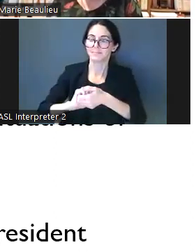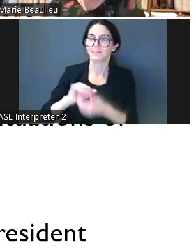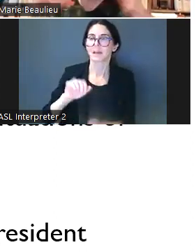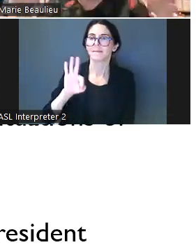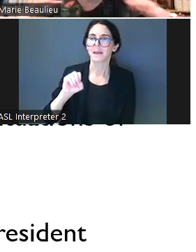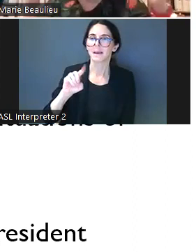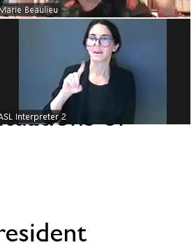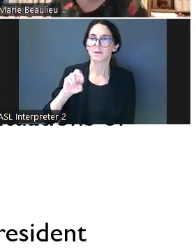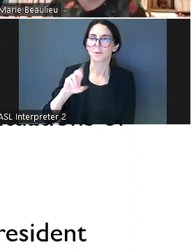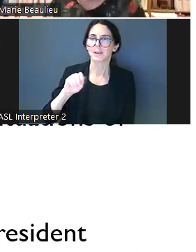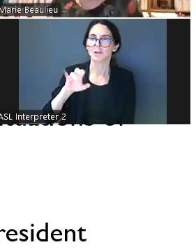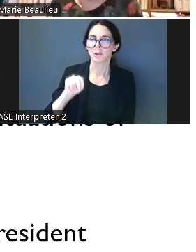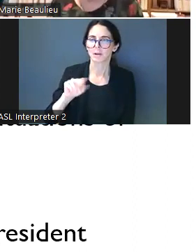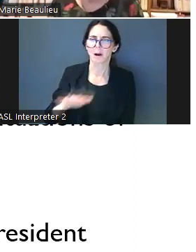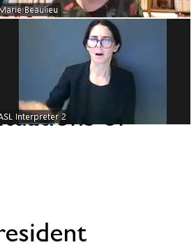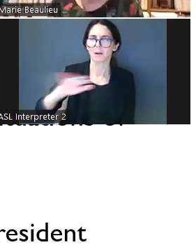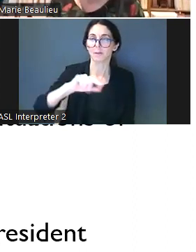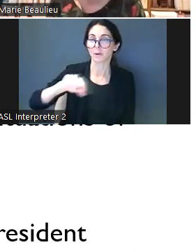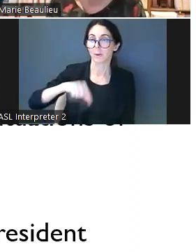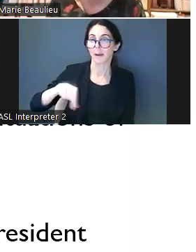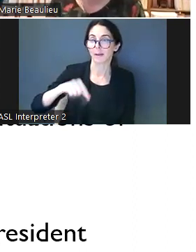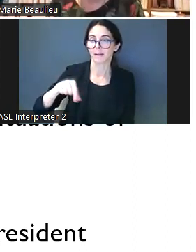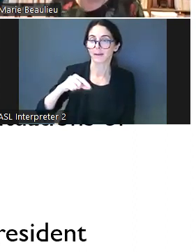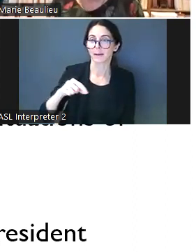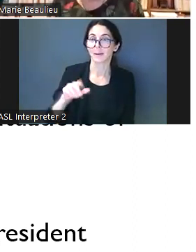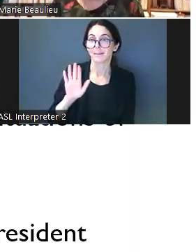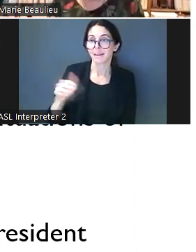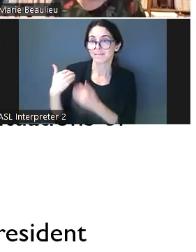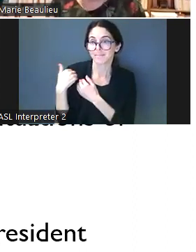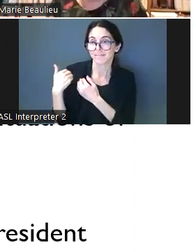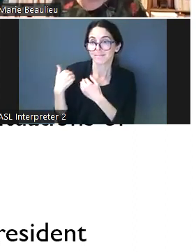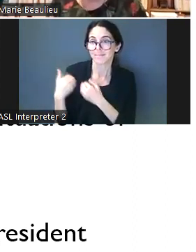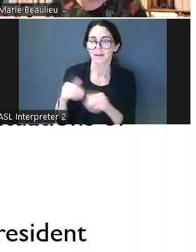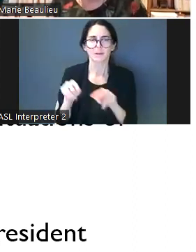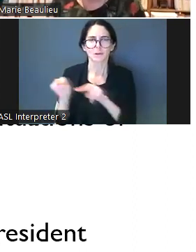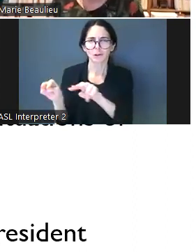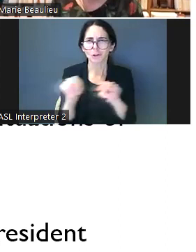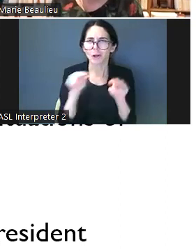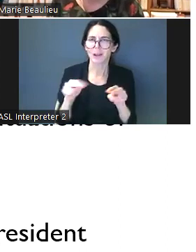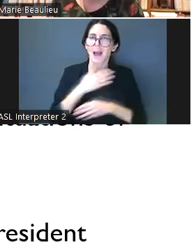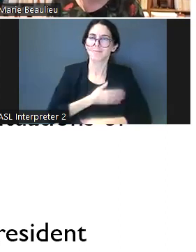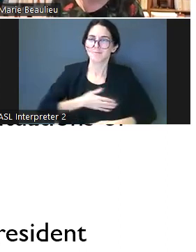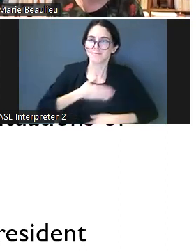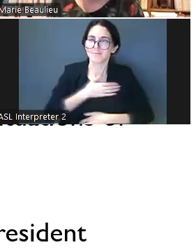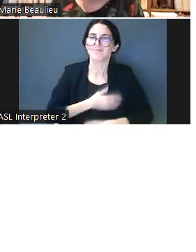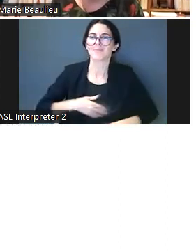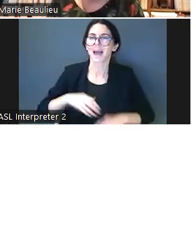that is present all around Quebec to look at leisures and congregate housing for